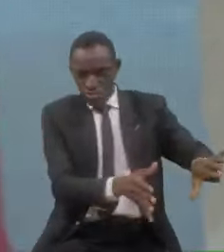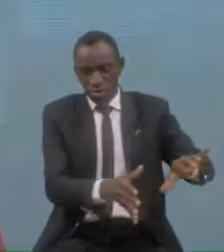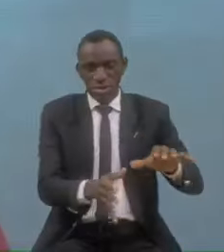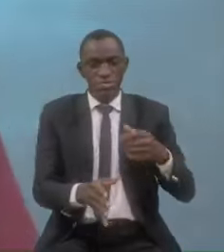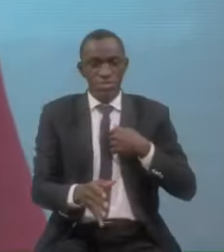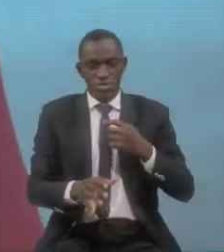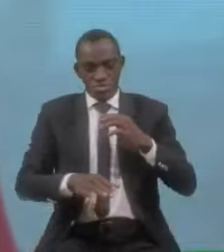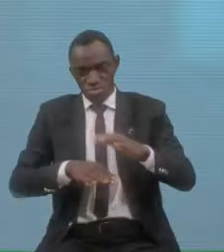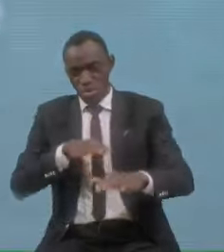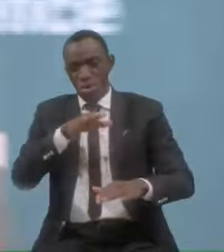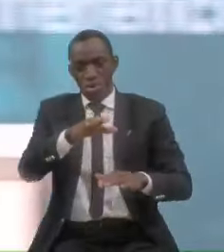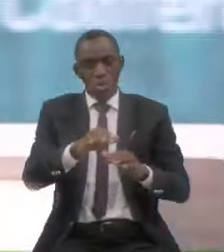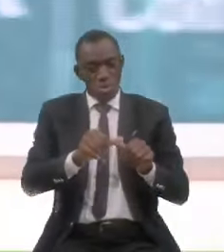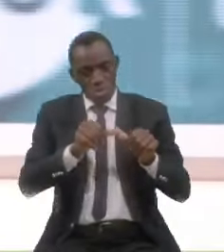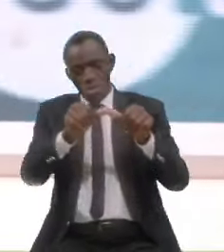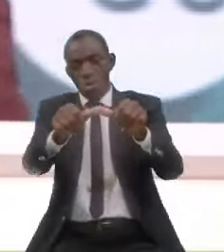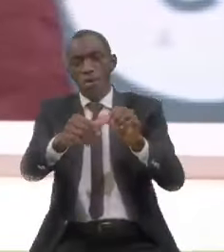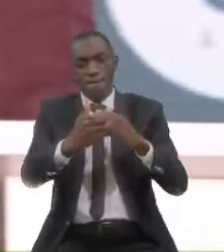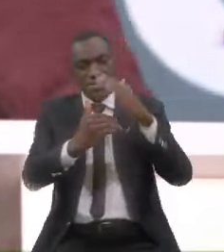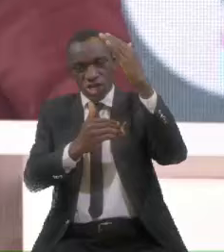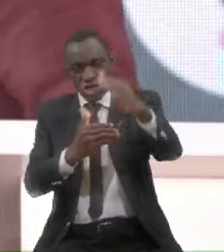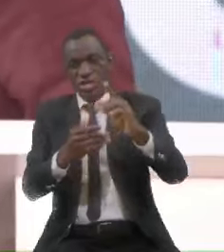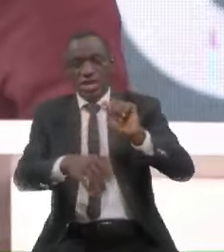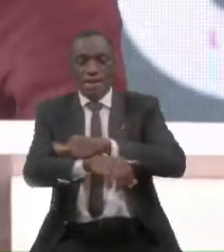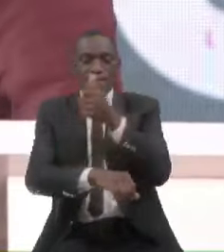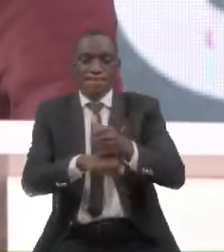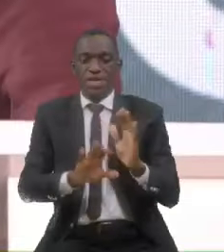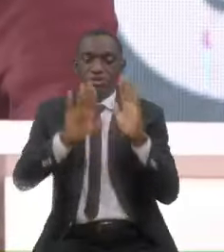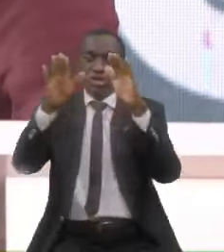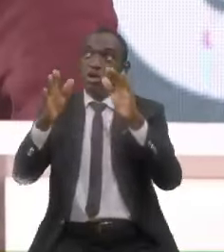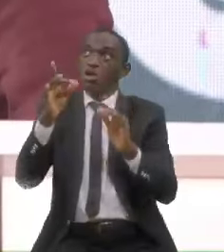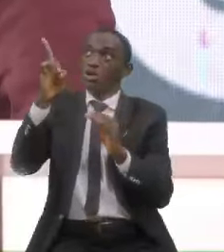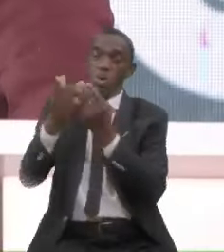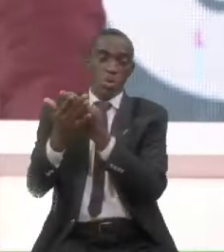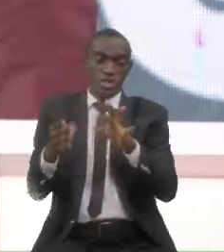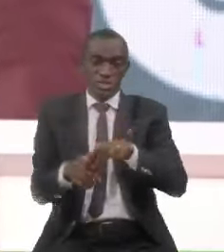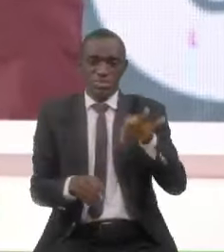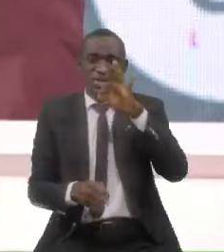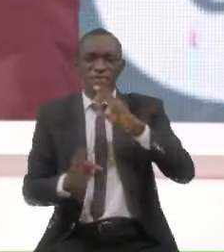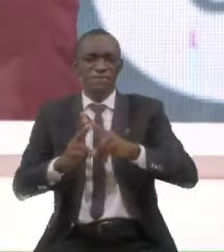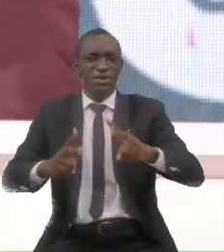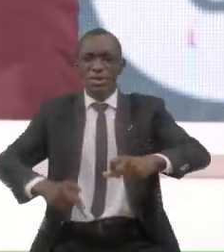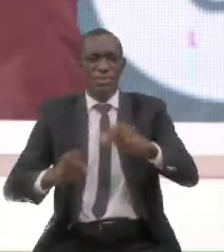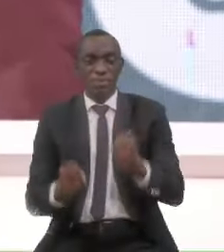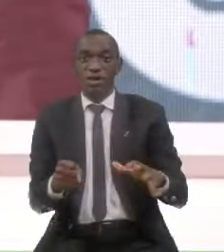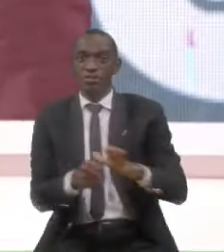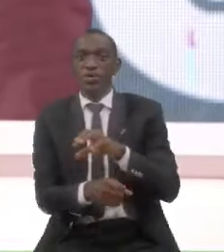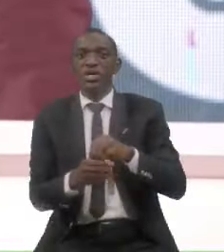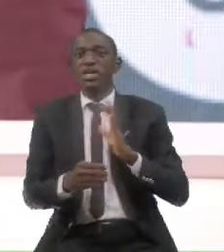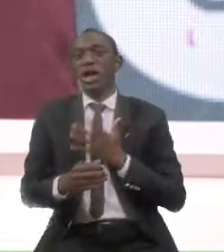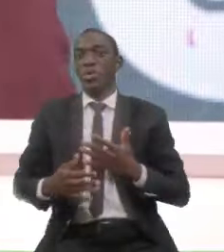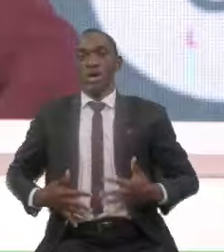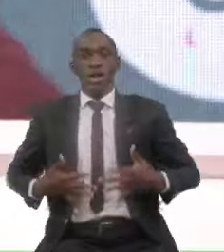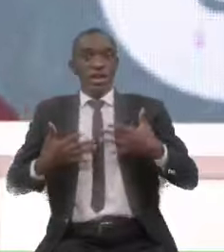mountain. It's the Holy Ghost that is so mighty in our lives, that no matter the might of the